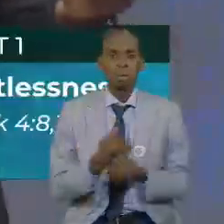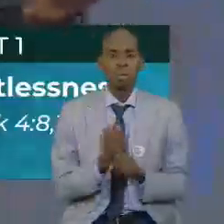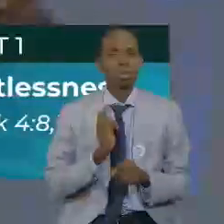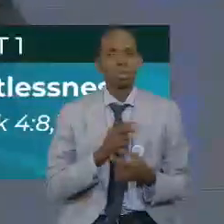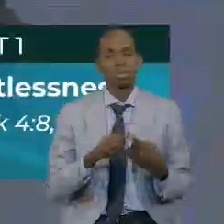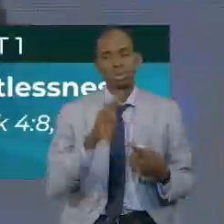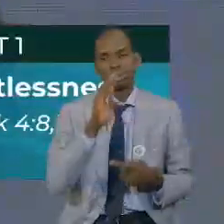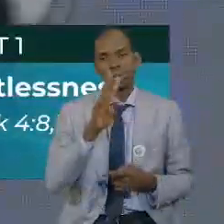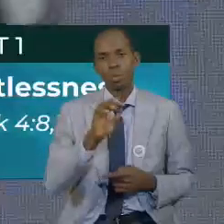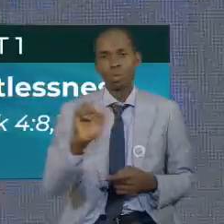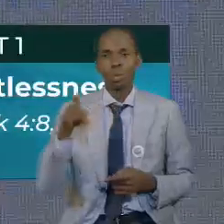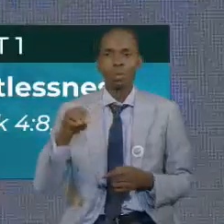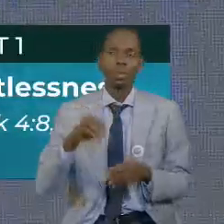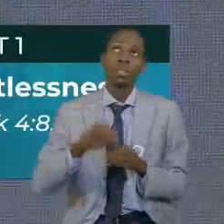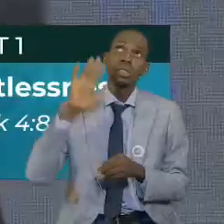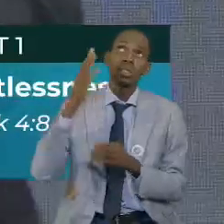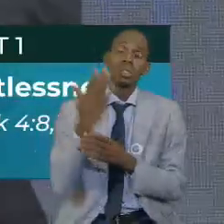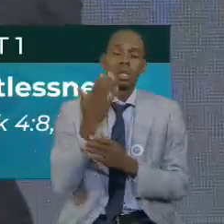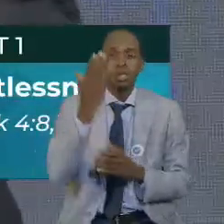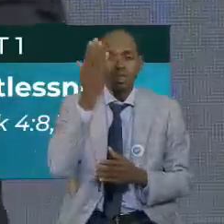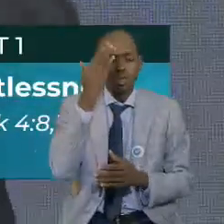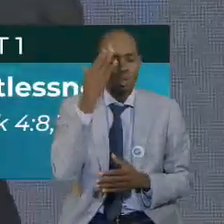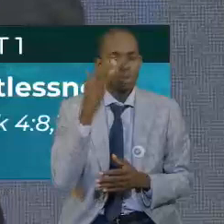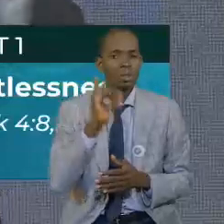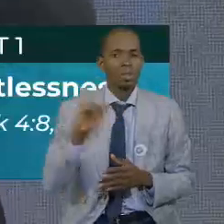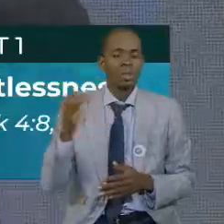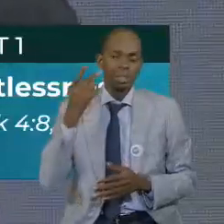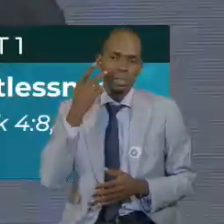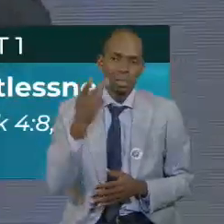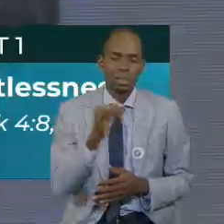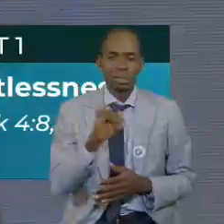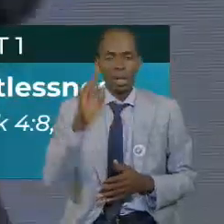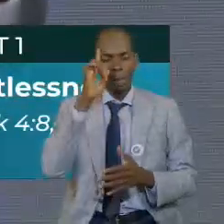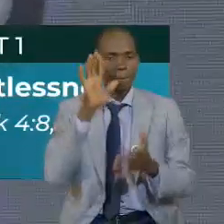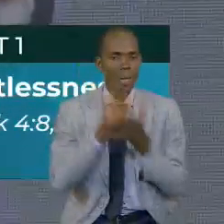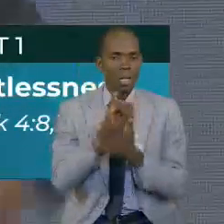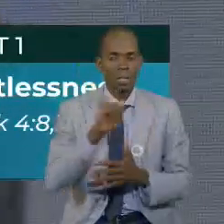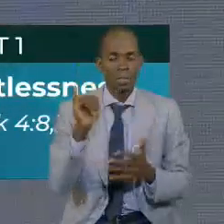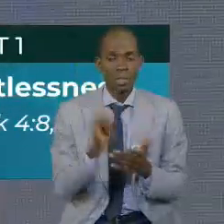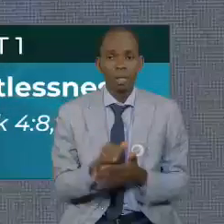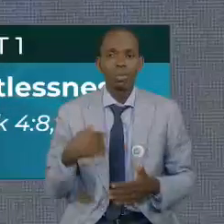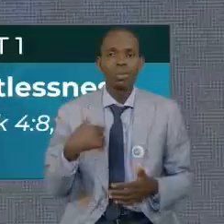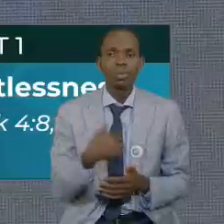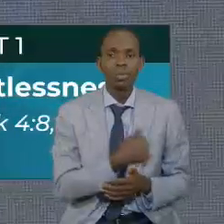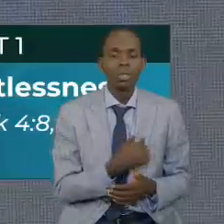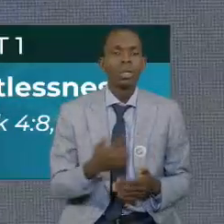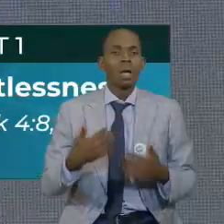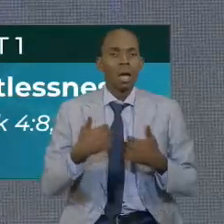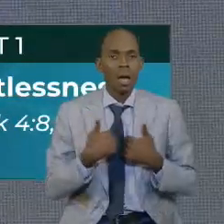Knowing then, seeing them, believing then that we have a great high